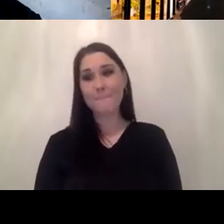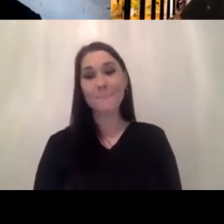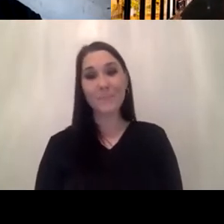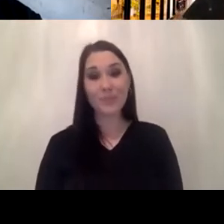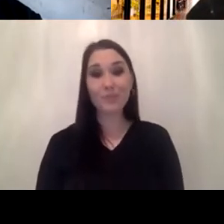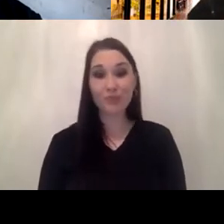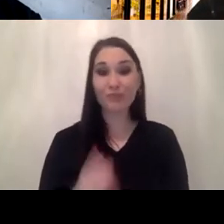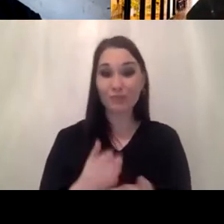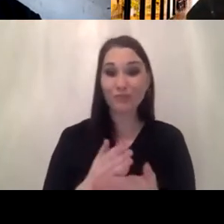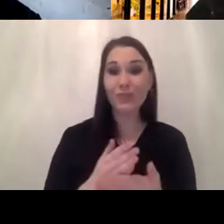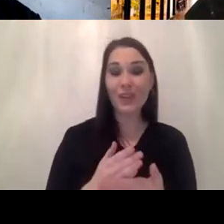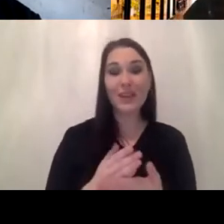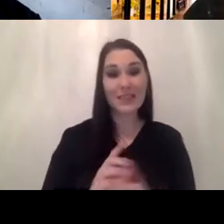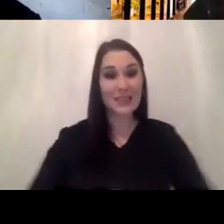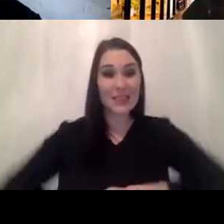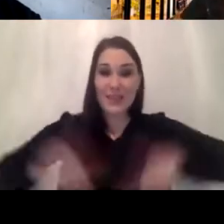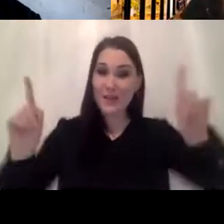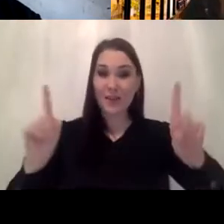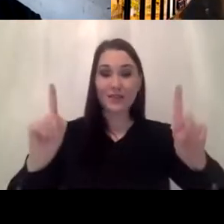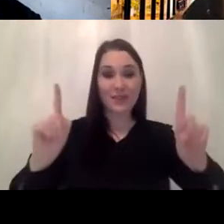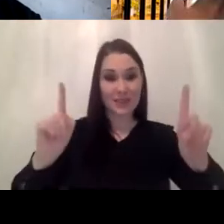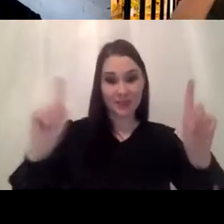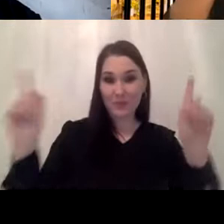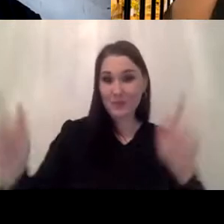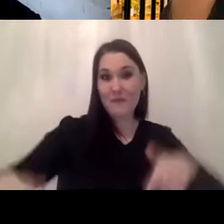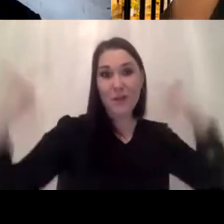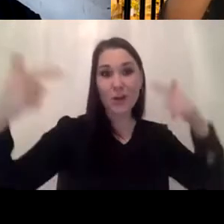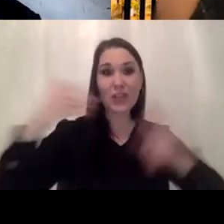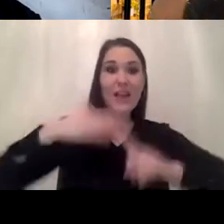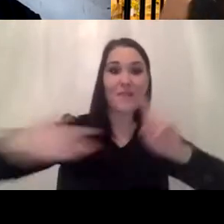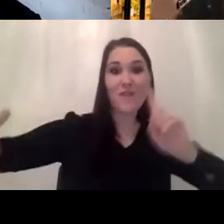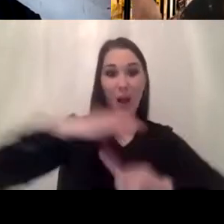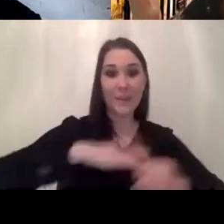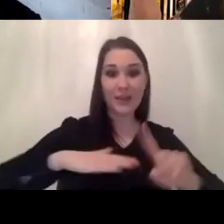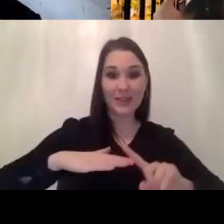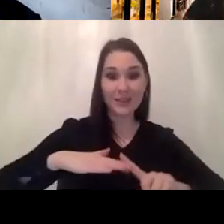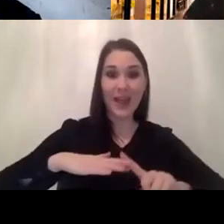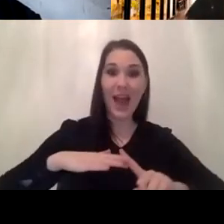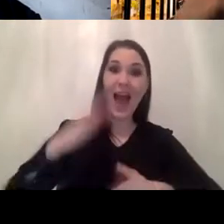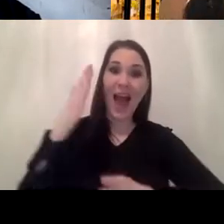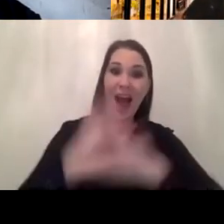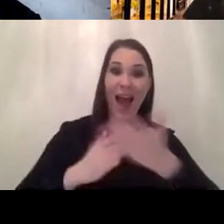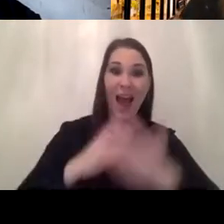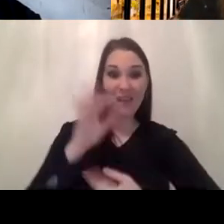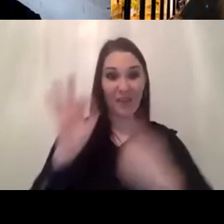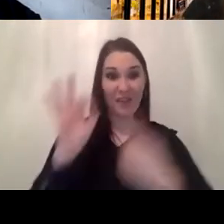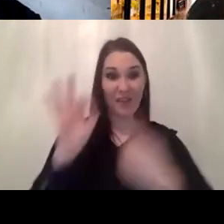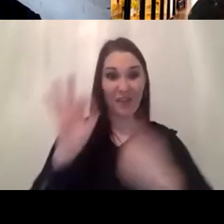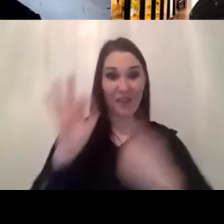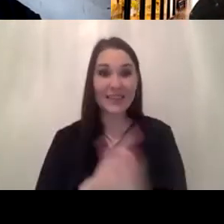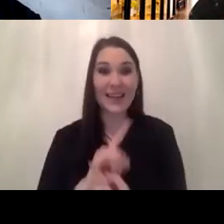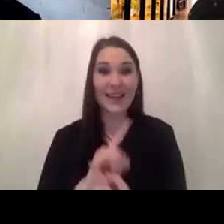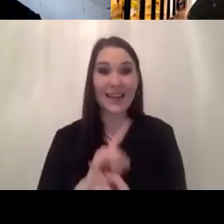virtual environment, it took about like half of the meeting. And then this is like, this is not working. We need to find a better way of